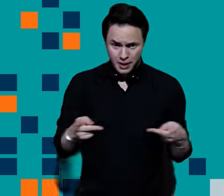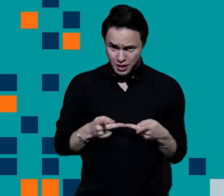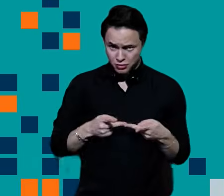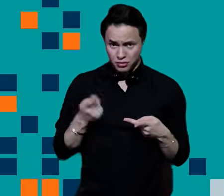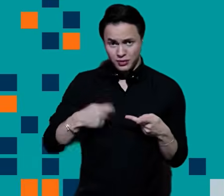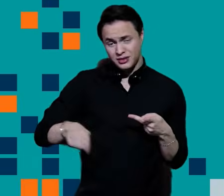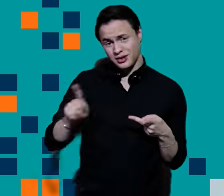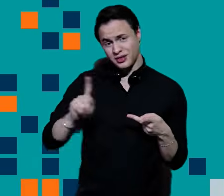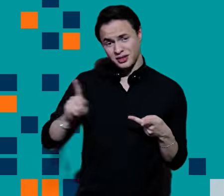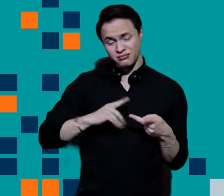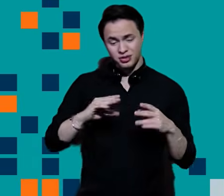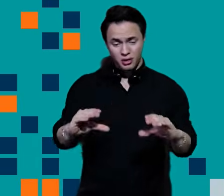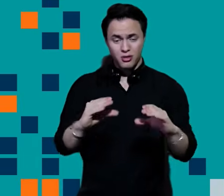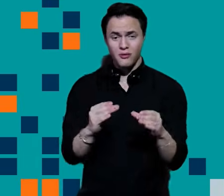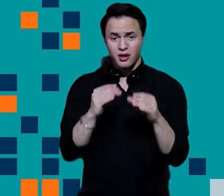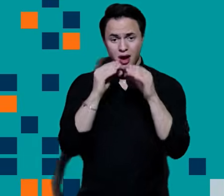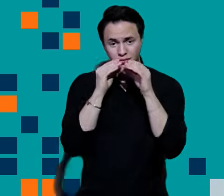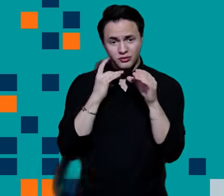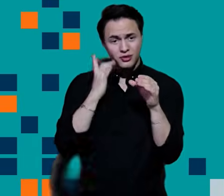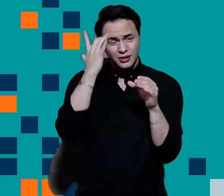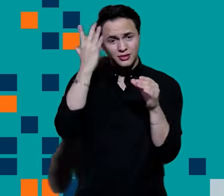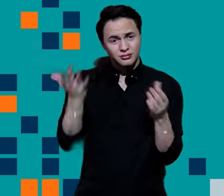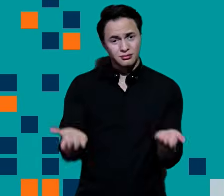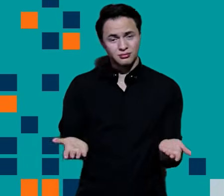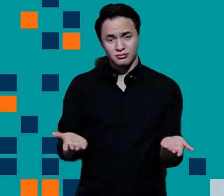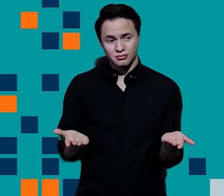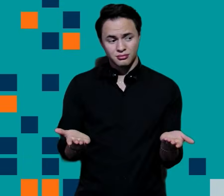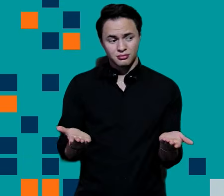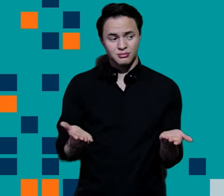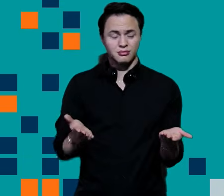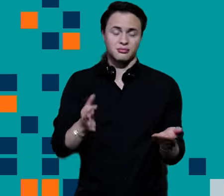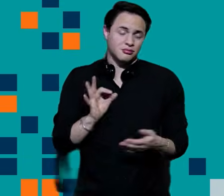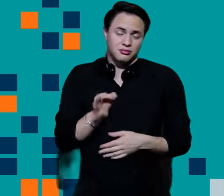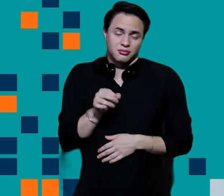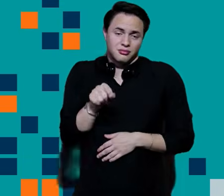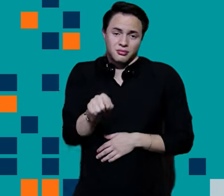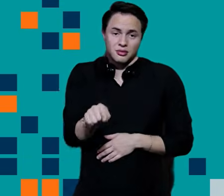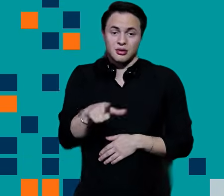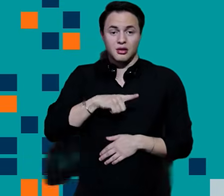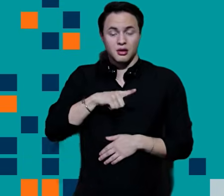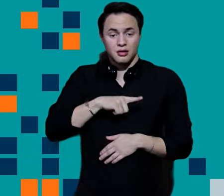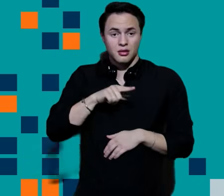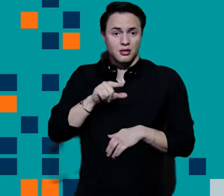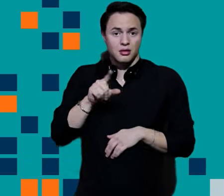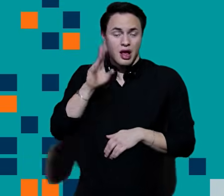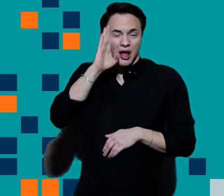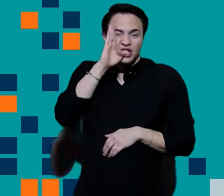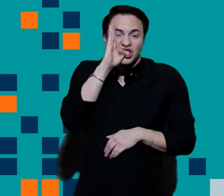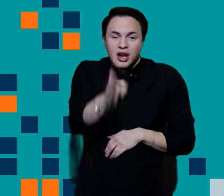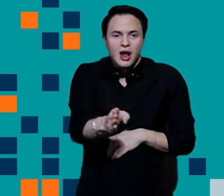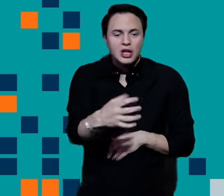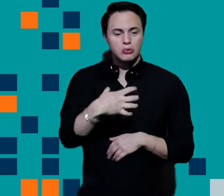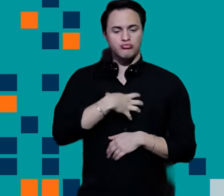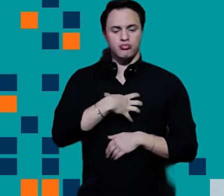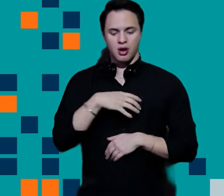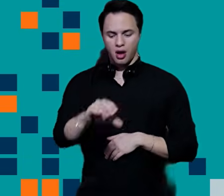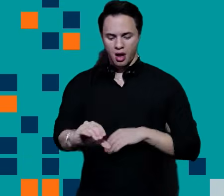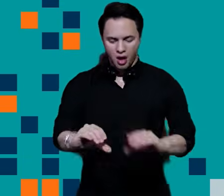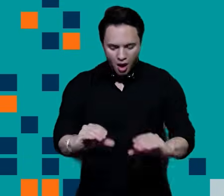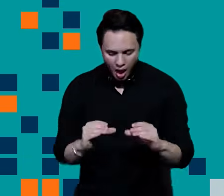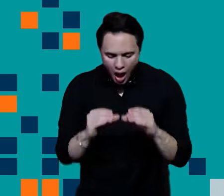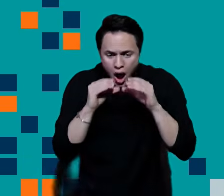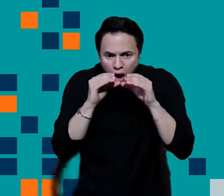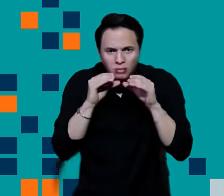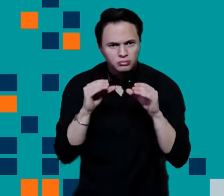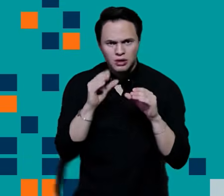your hands and consume it. It does exactly what it's asked to do. It gives you some calories, gives you a